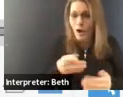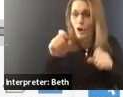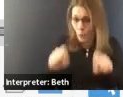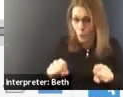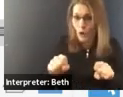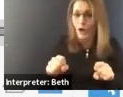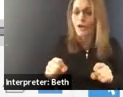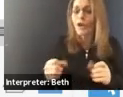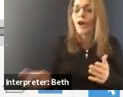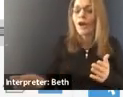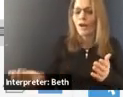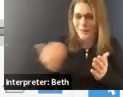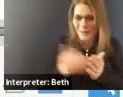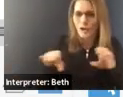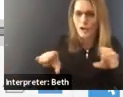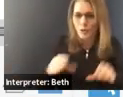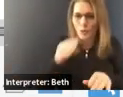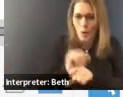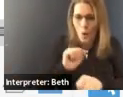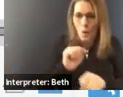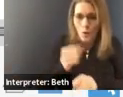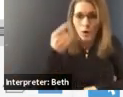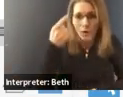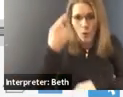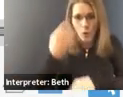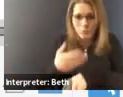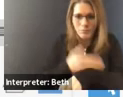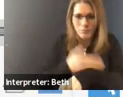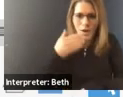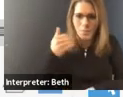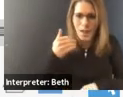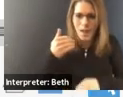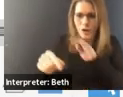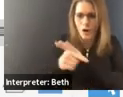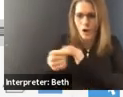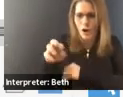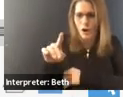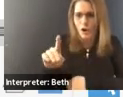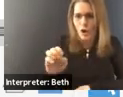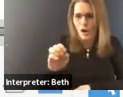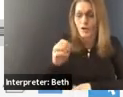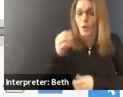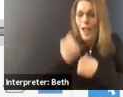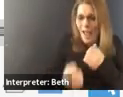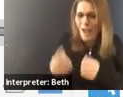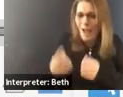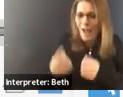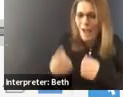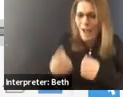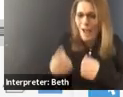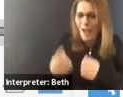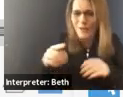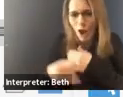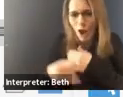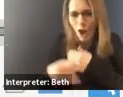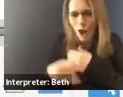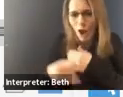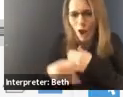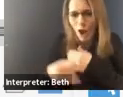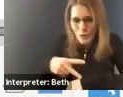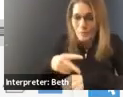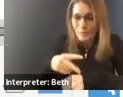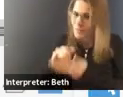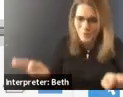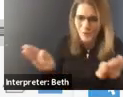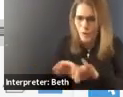homework project twice. And to me, that is critical. If you want to become a good sketcher,